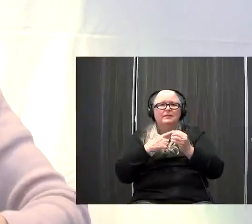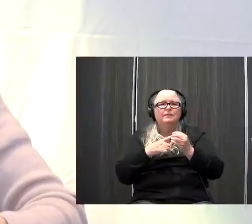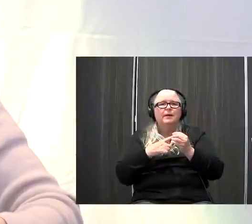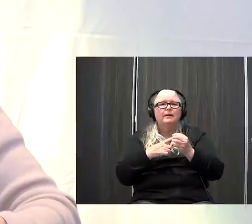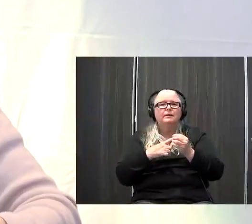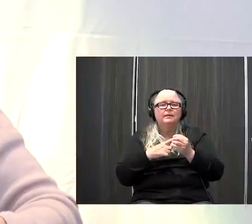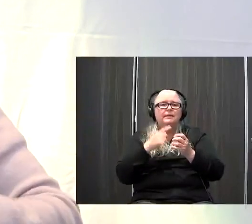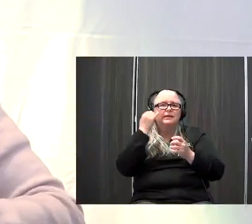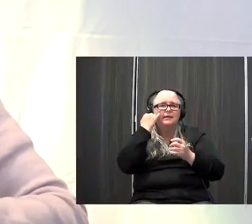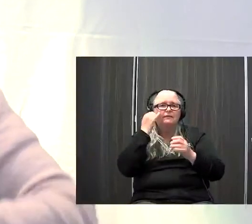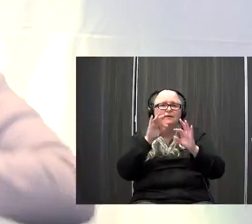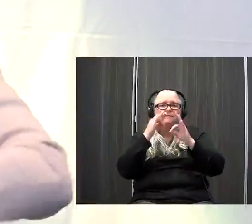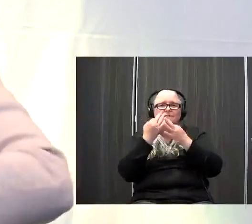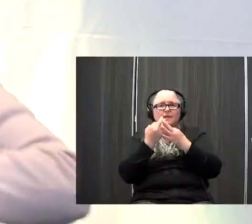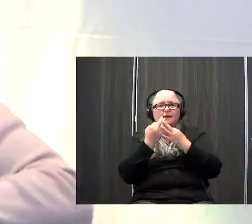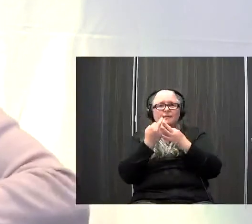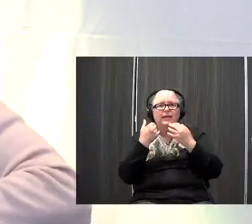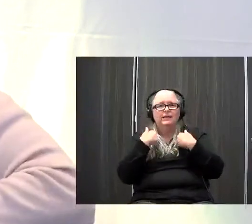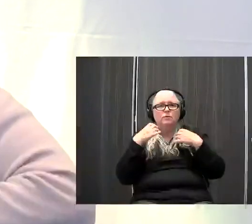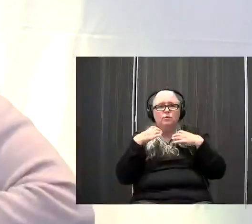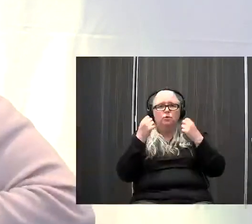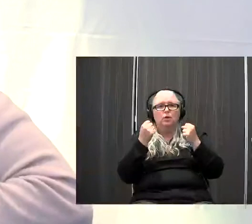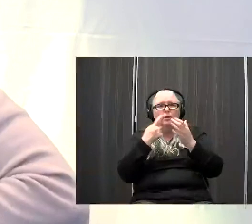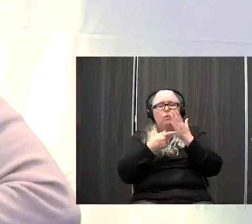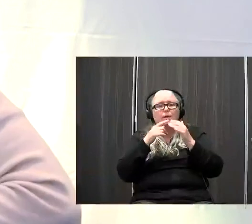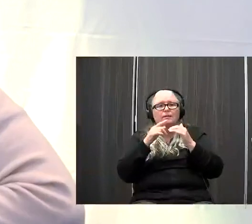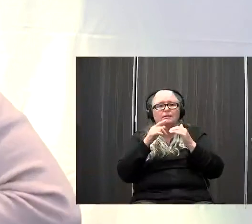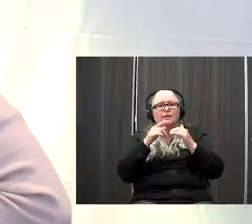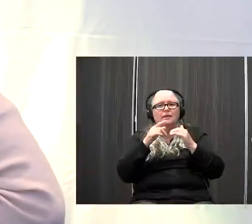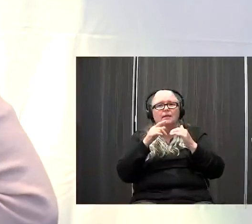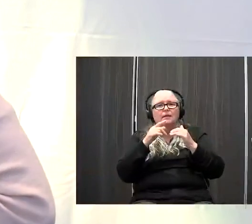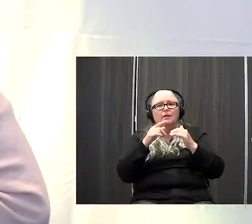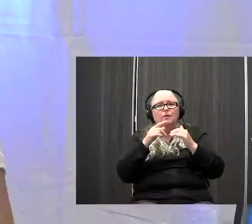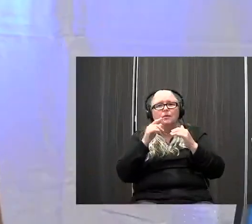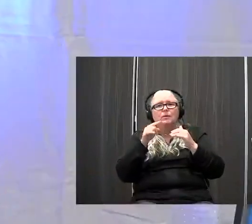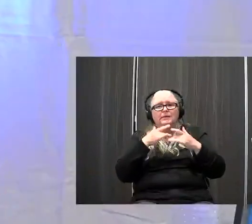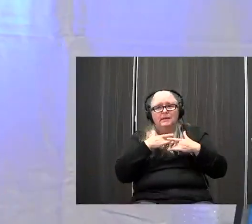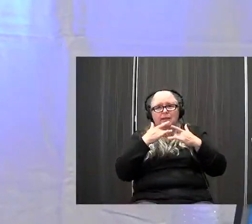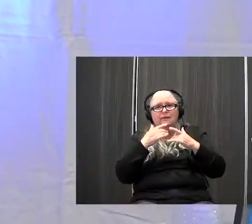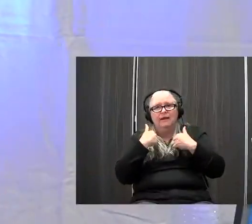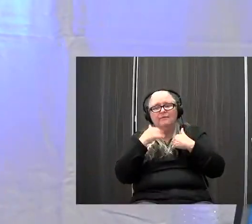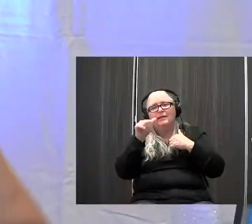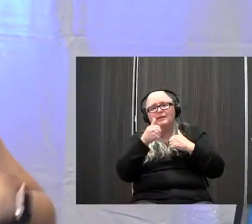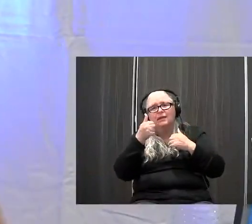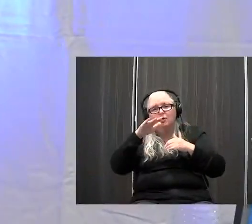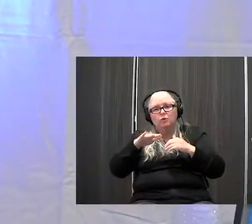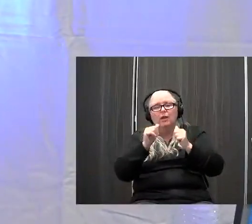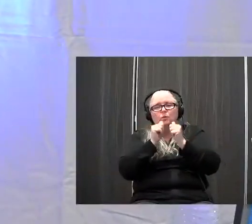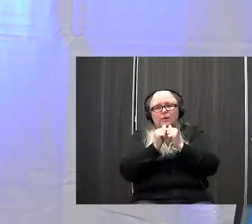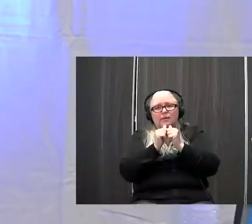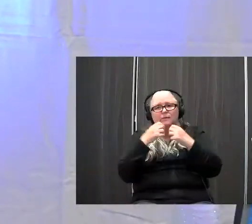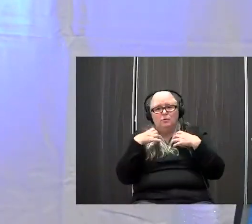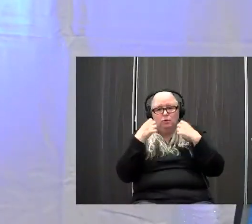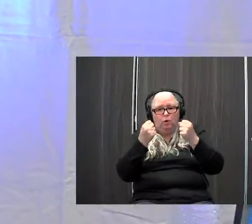in a family that has a child with CHARGE syndrome, what's the likelihood of having another child with CHARGE syndrome in that family? That's a great question. So normally